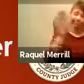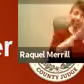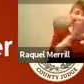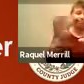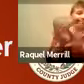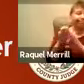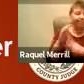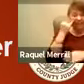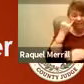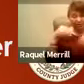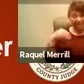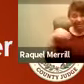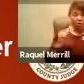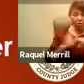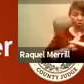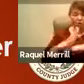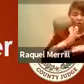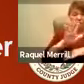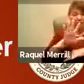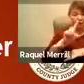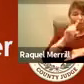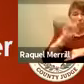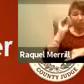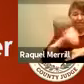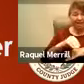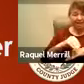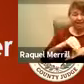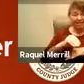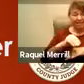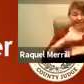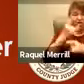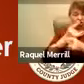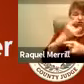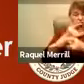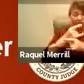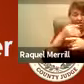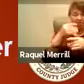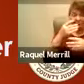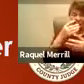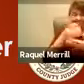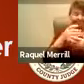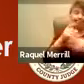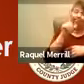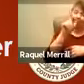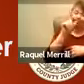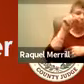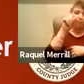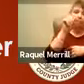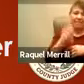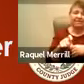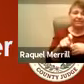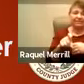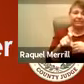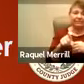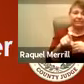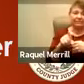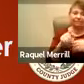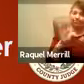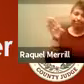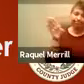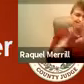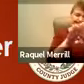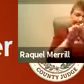more than 51% of your sales are considered to be alcoholic beverages, then you need to remain